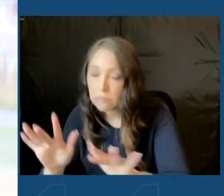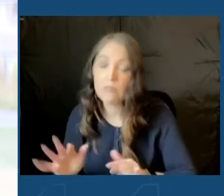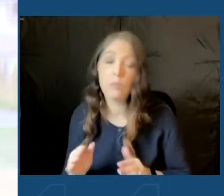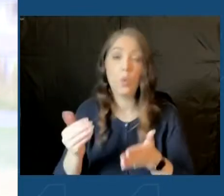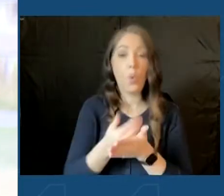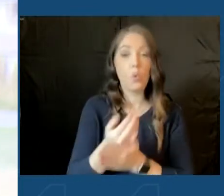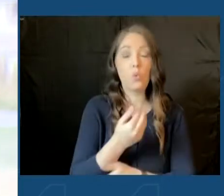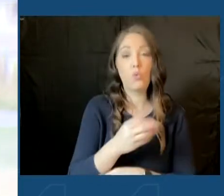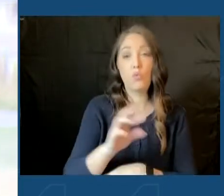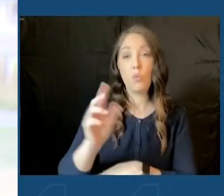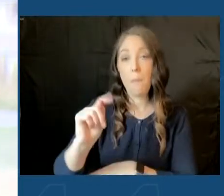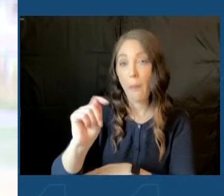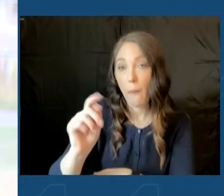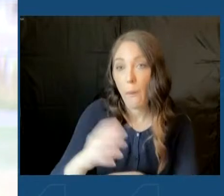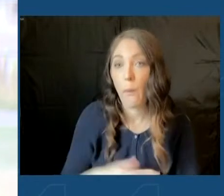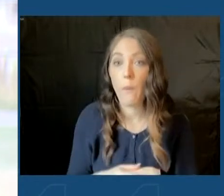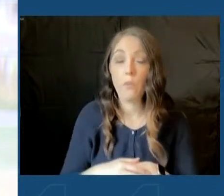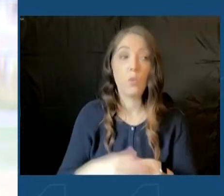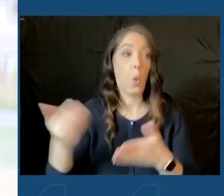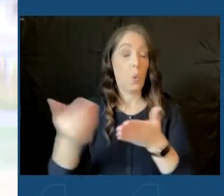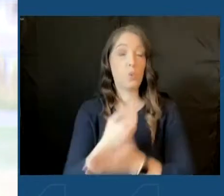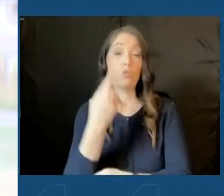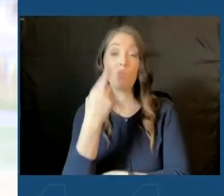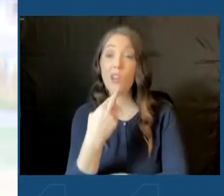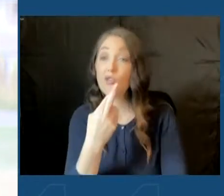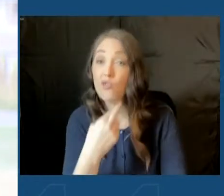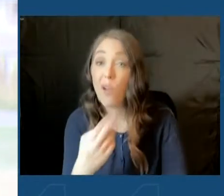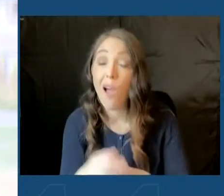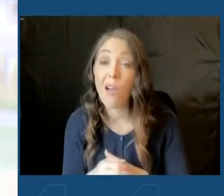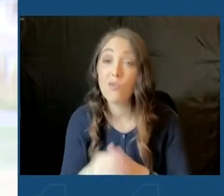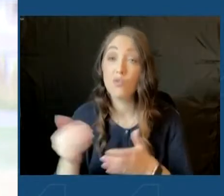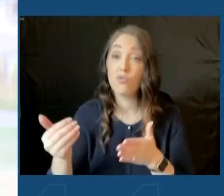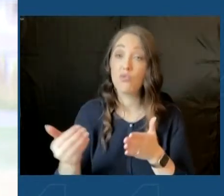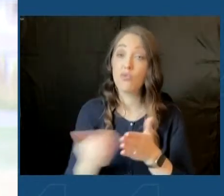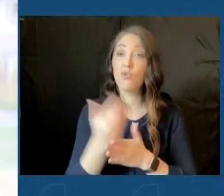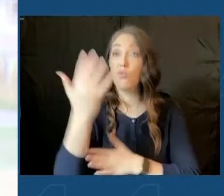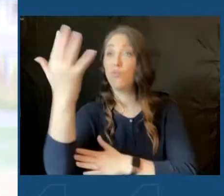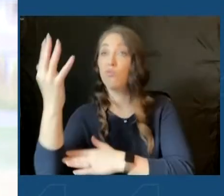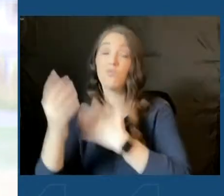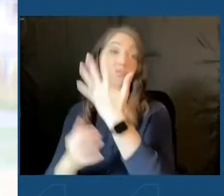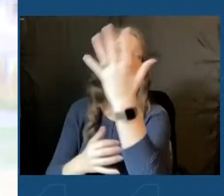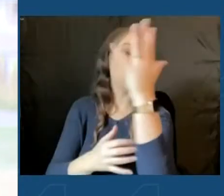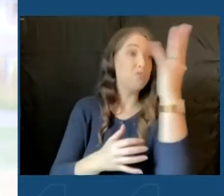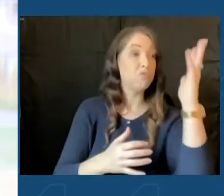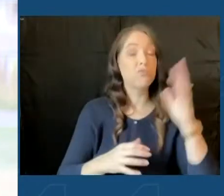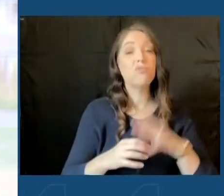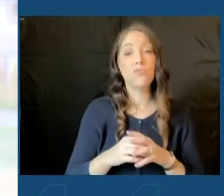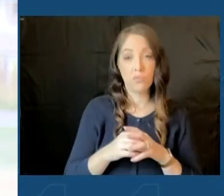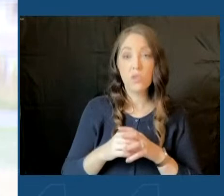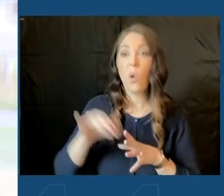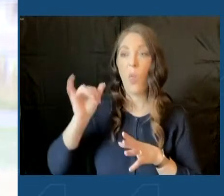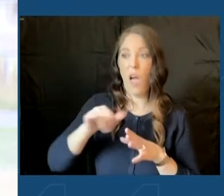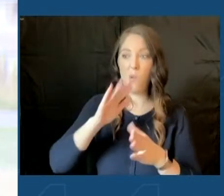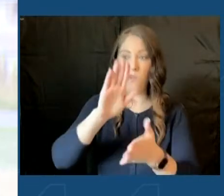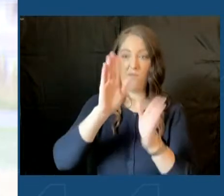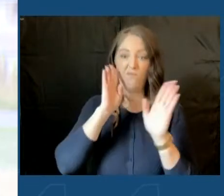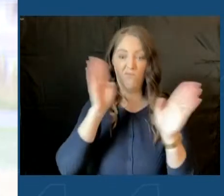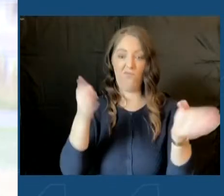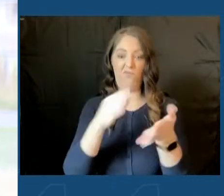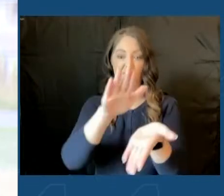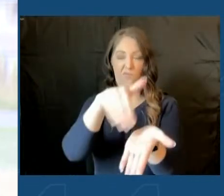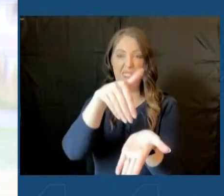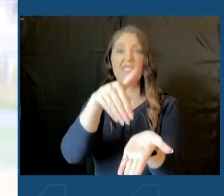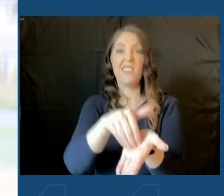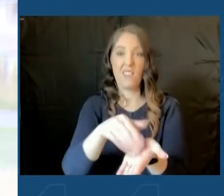areas, restaurants, and improved landscaping. So this will be the real epicenter of activity down in our waterfront, and we expect that to